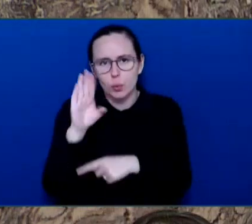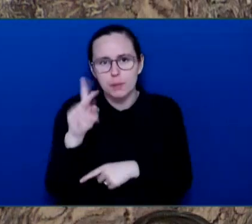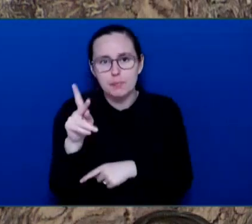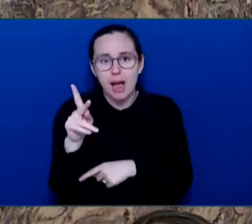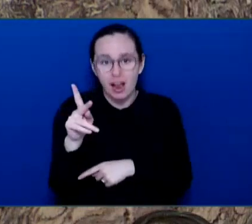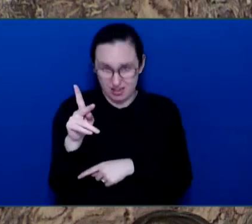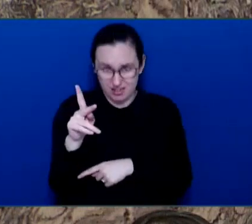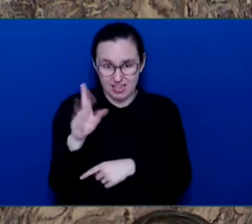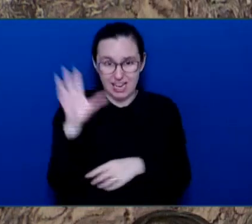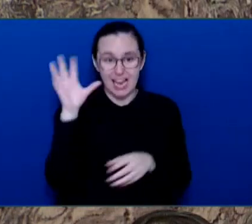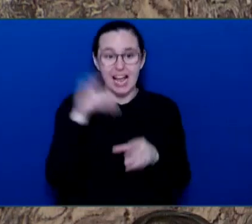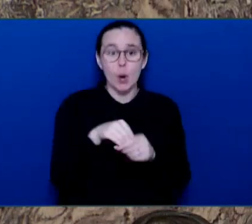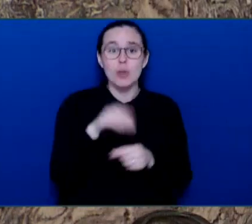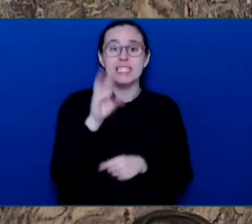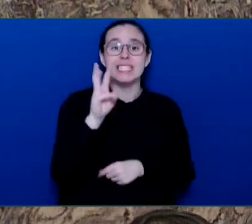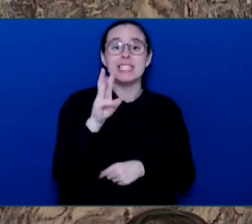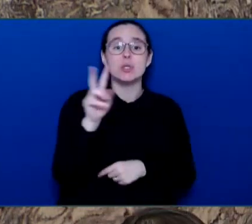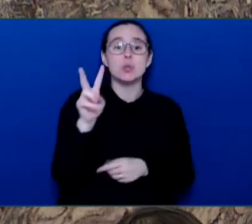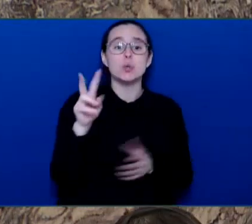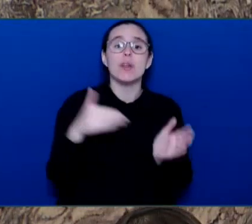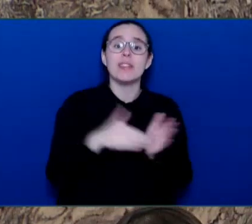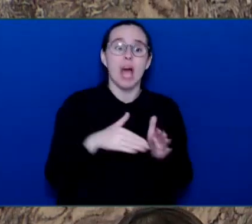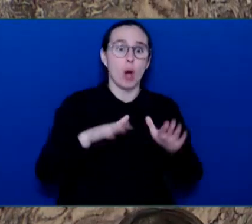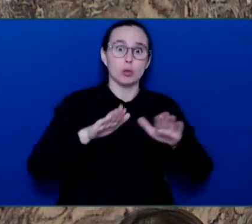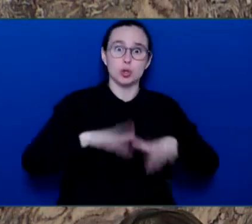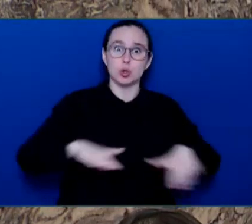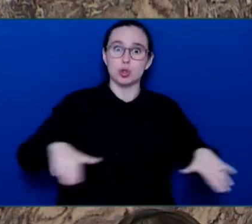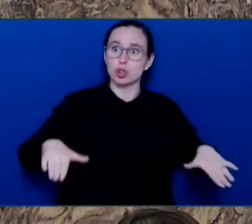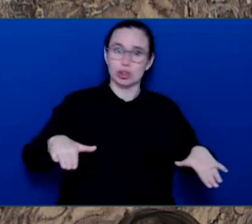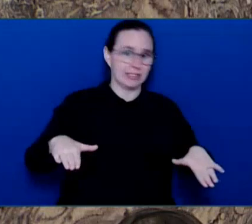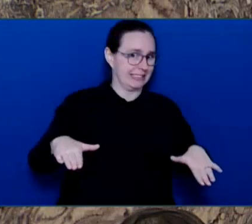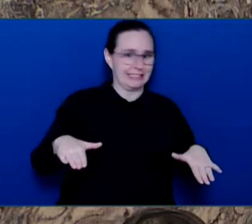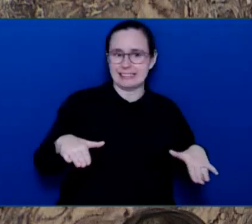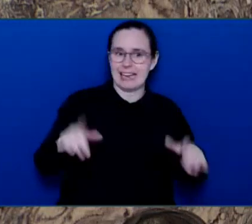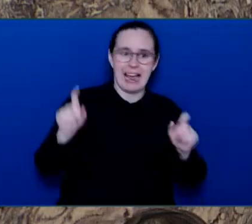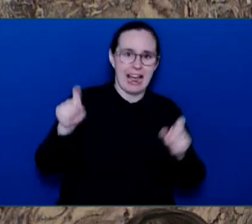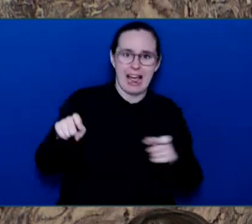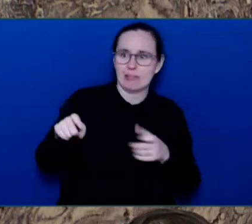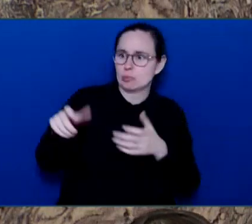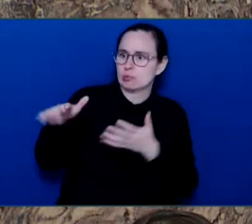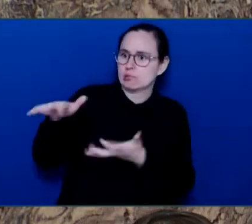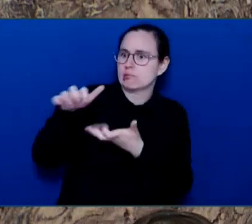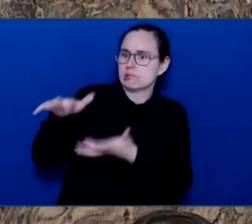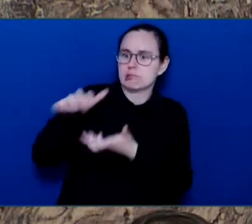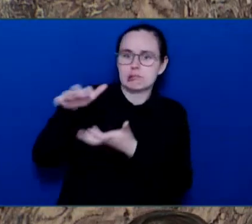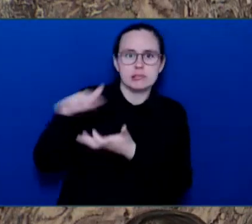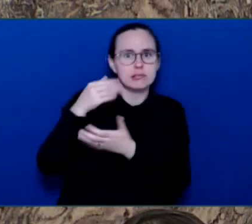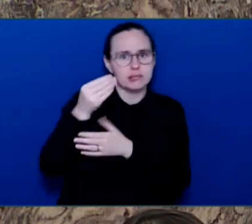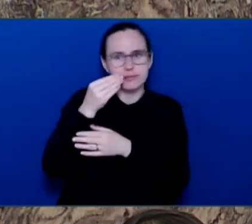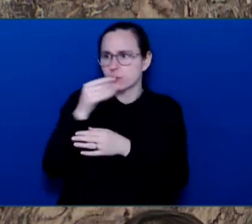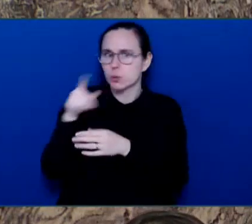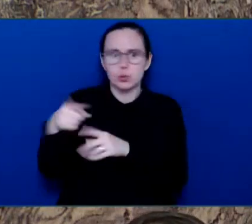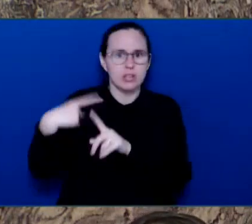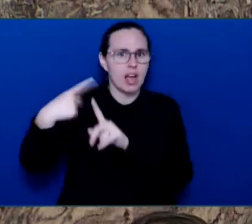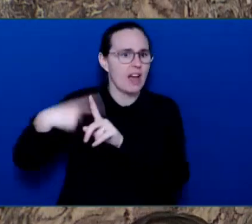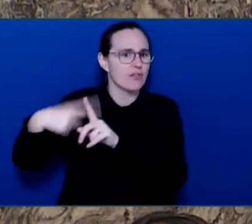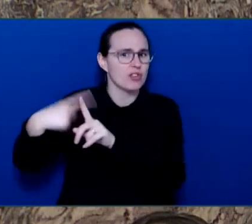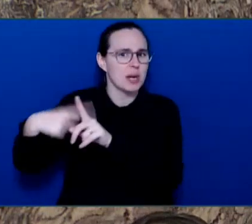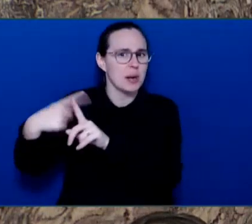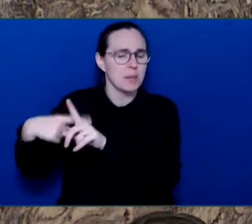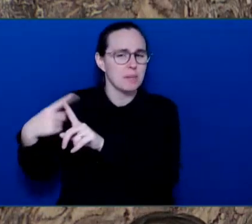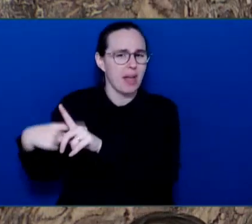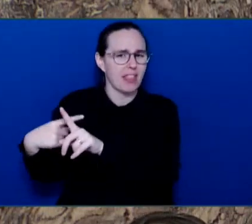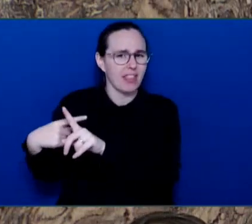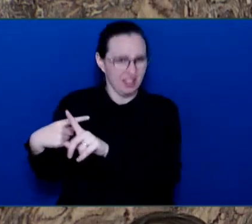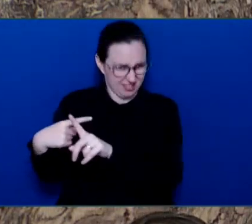crisis. That is a clear sign of a government failing on their commitments to affordability. And yet, amid this struggle, the NDP's Clean